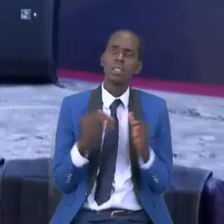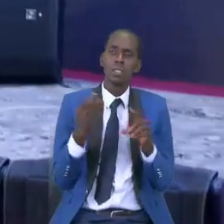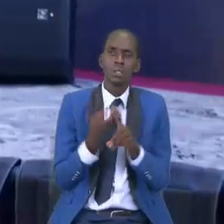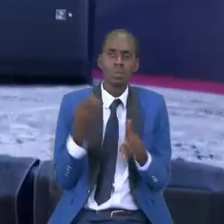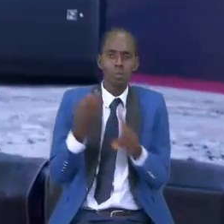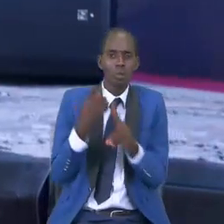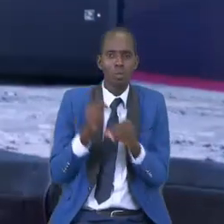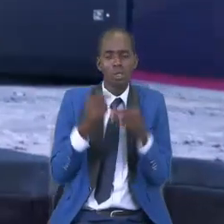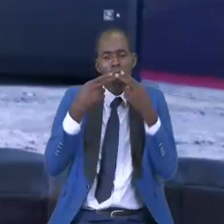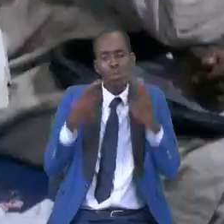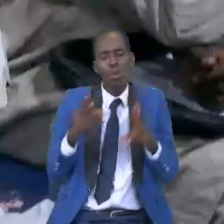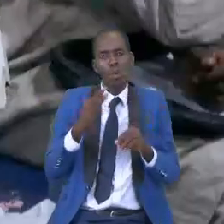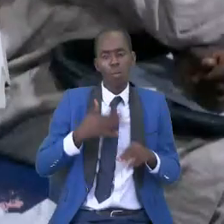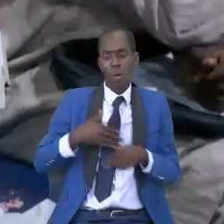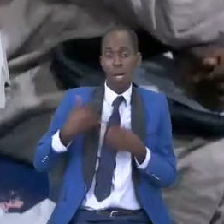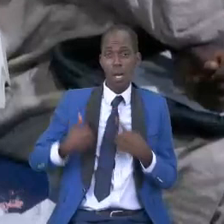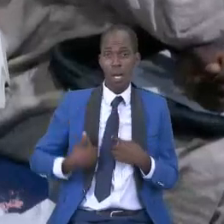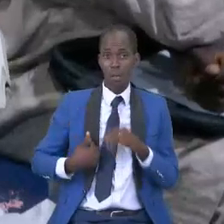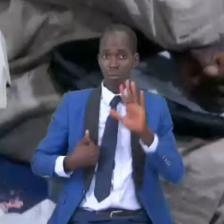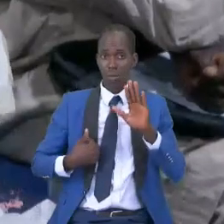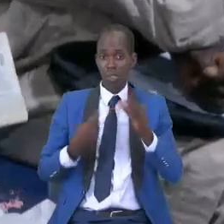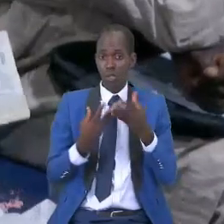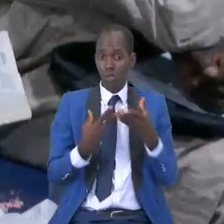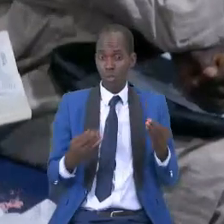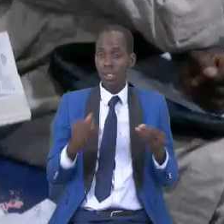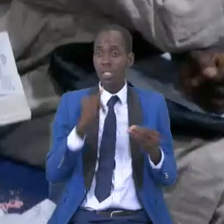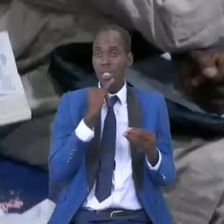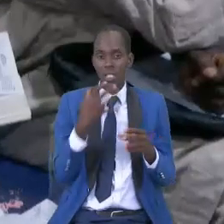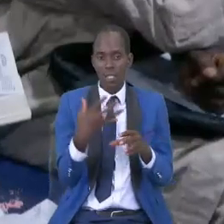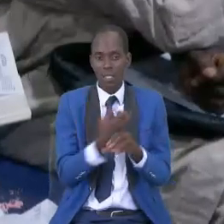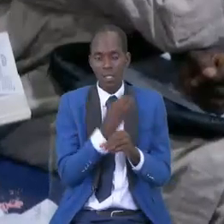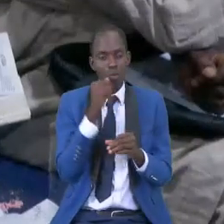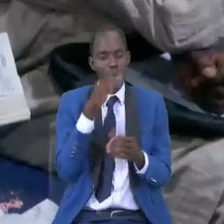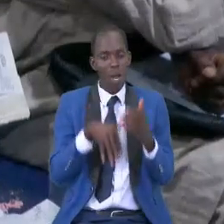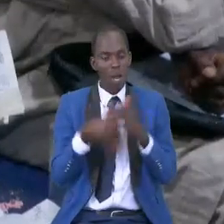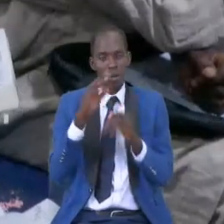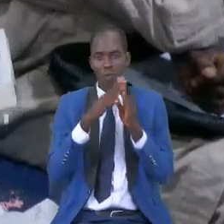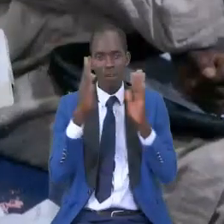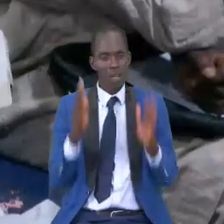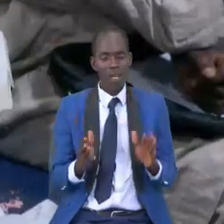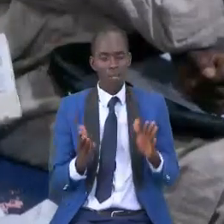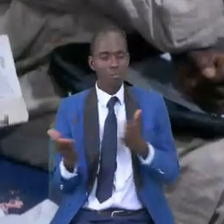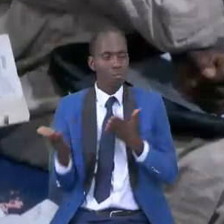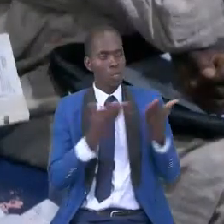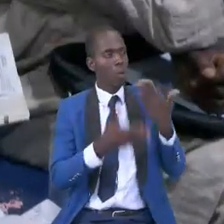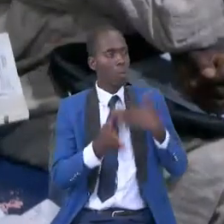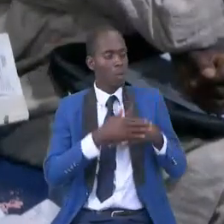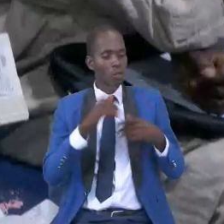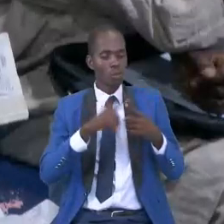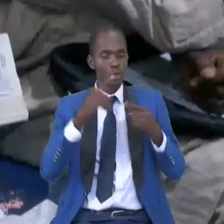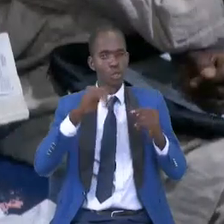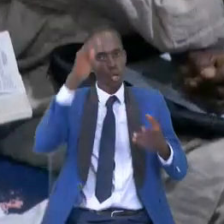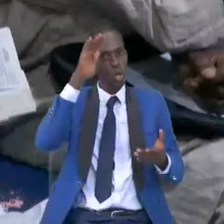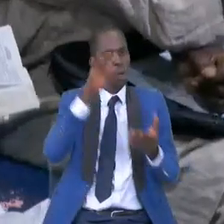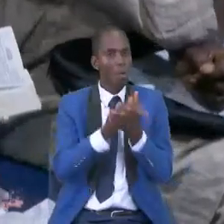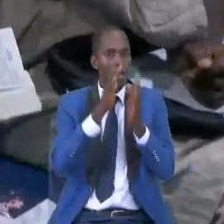get her out of your house and let her go back to her husband. And when that happens, you'll be